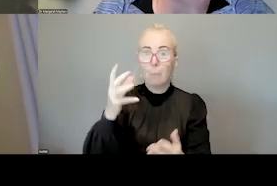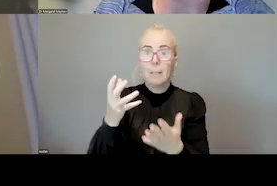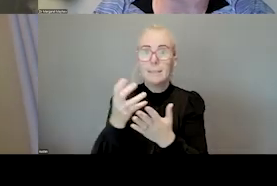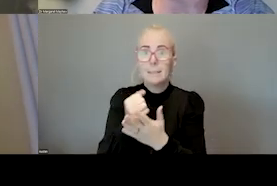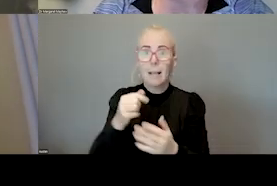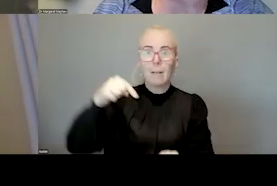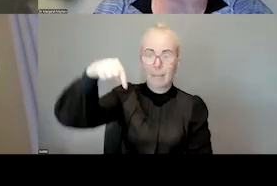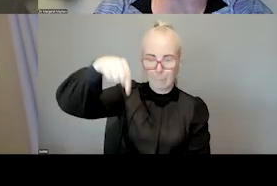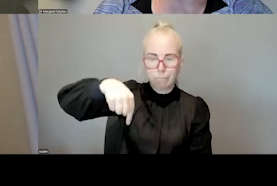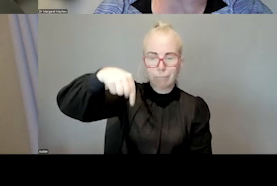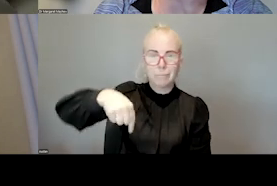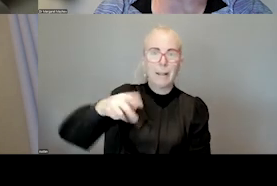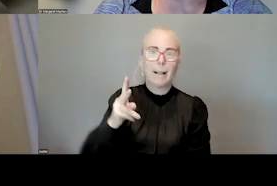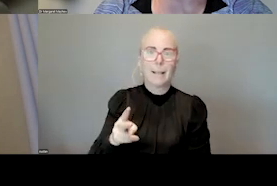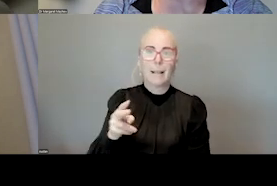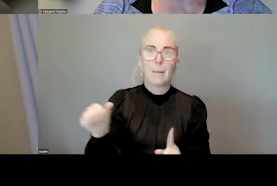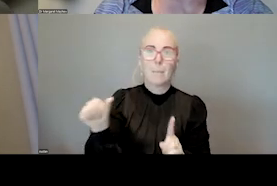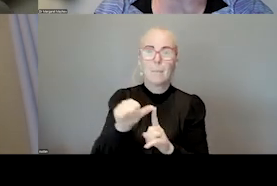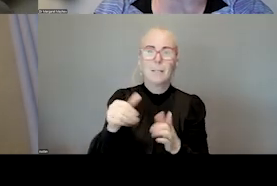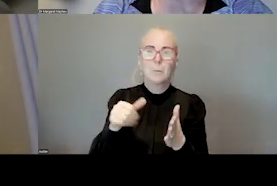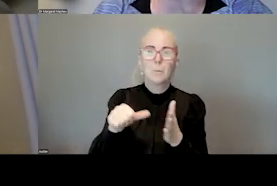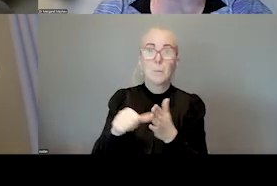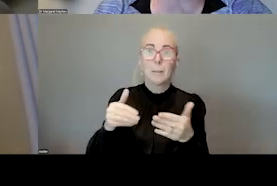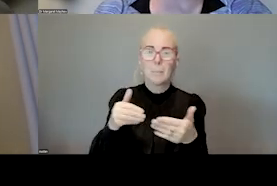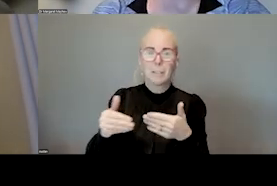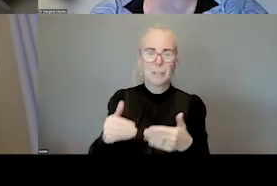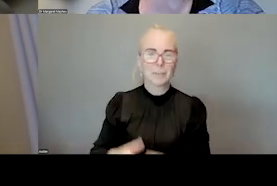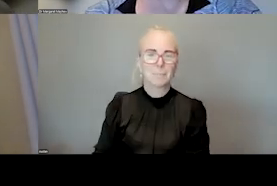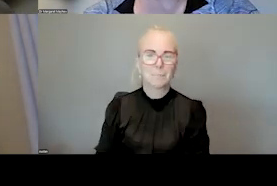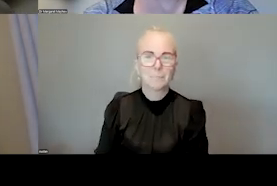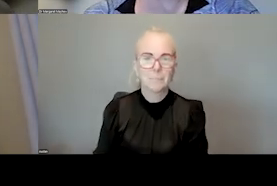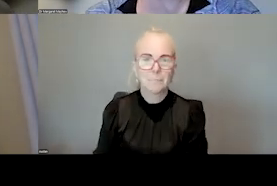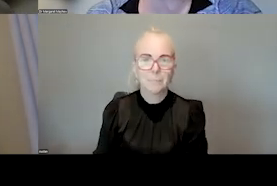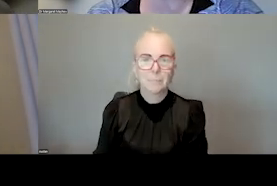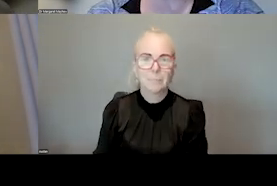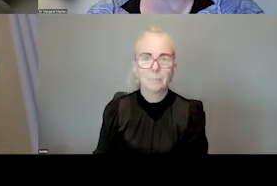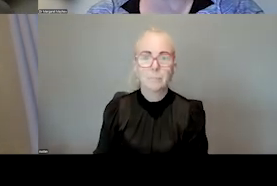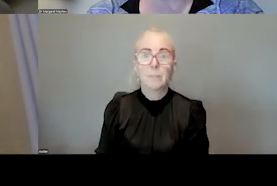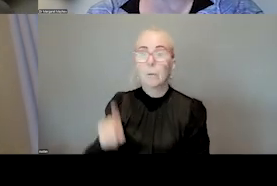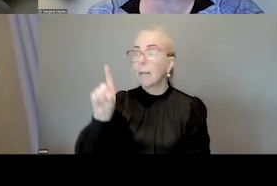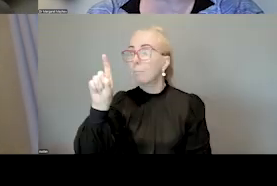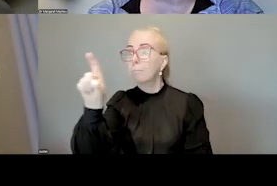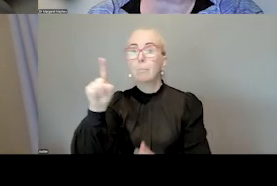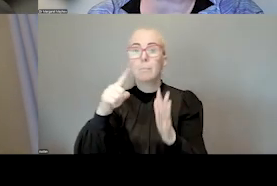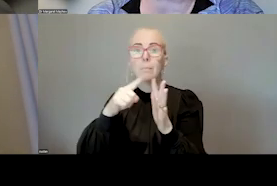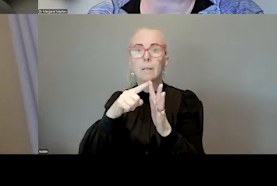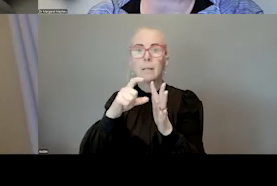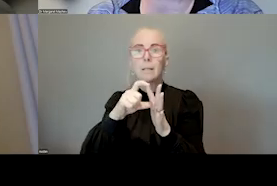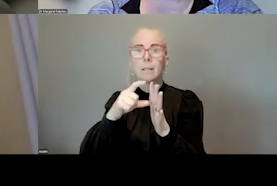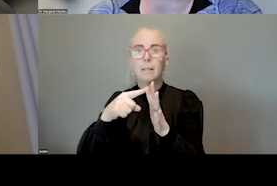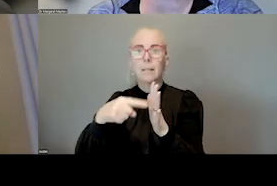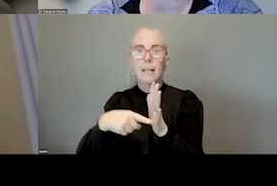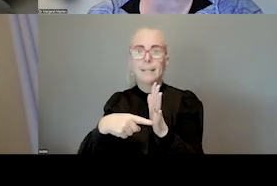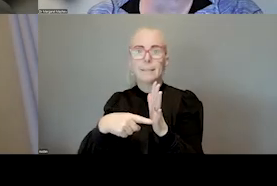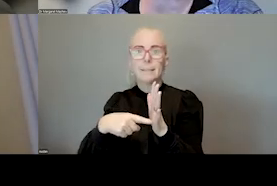the edit button, which is in the top right-hand corner instead of the bottom. yep. So we see this here, just hover over it so it's blue